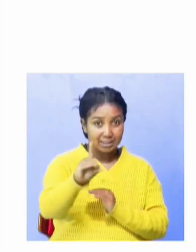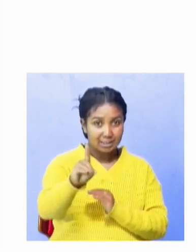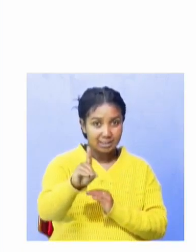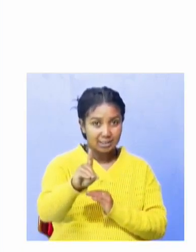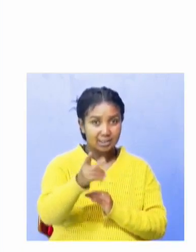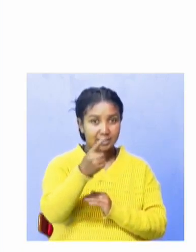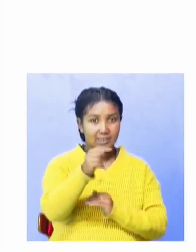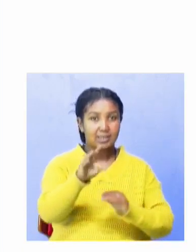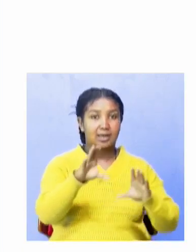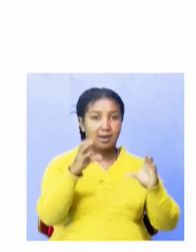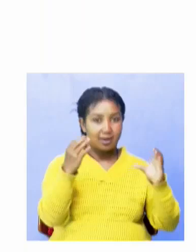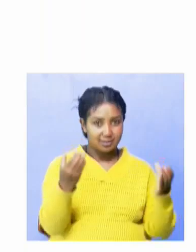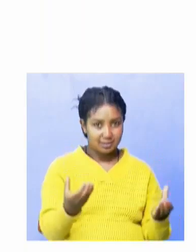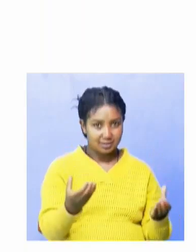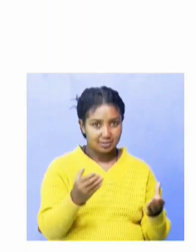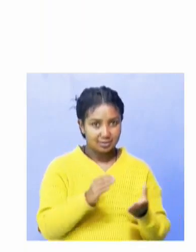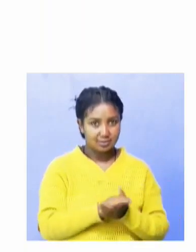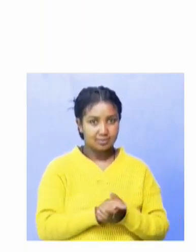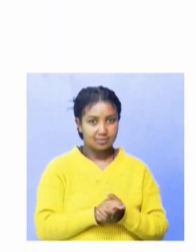the class,